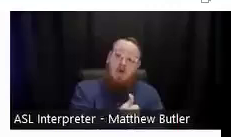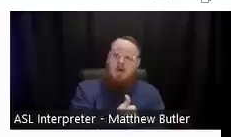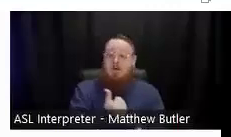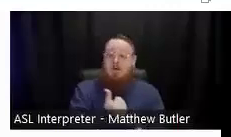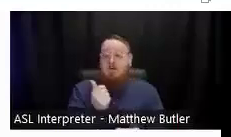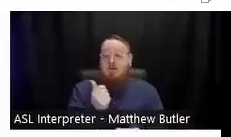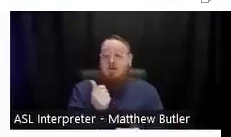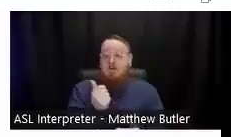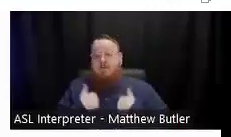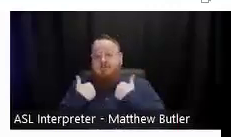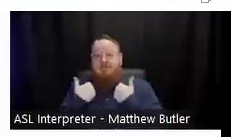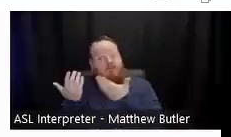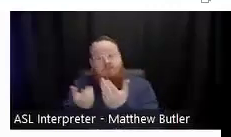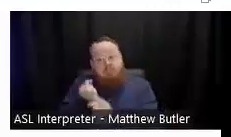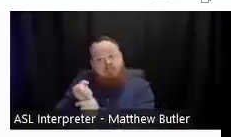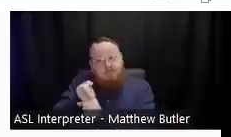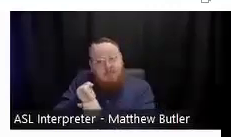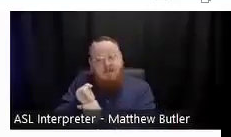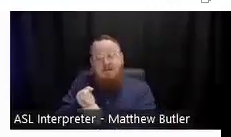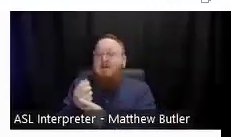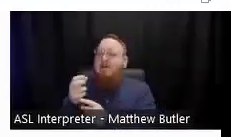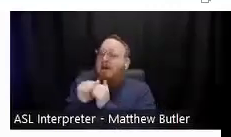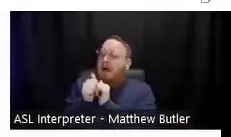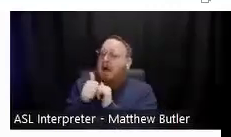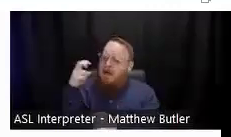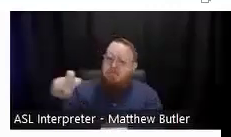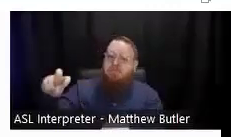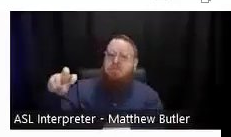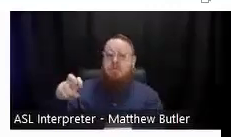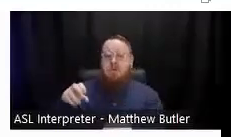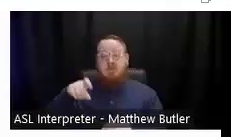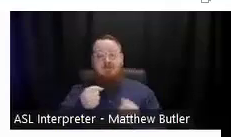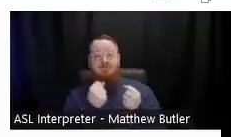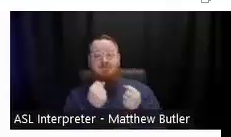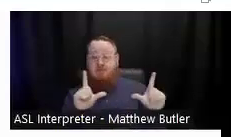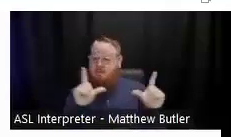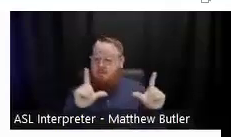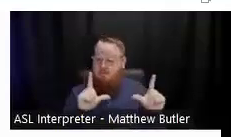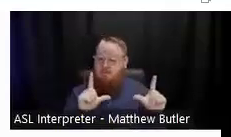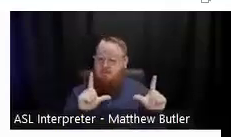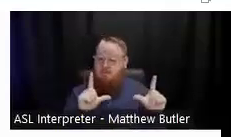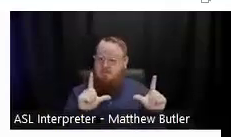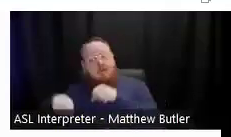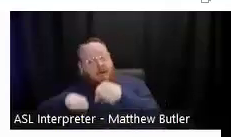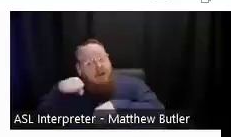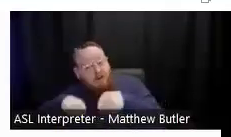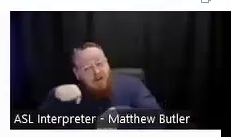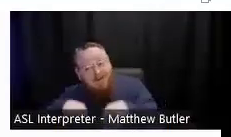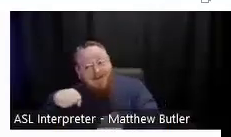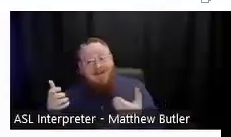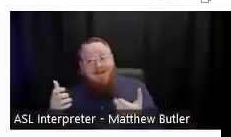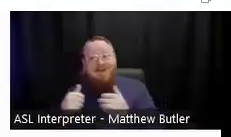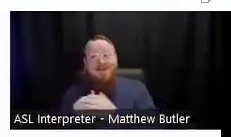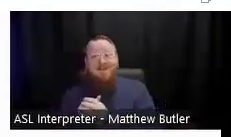your transportation method? Do you need to get a driver's license? Ride a bicycle? I